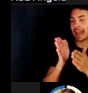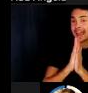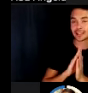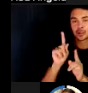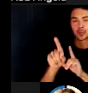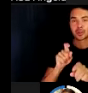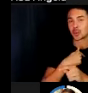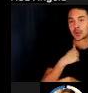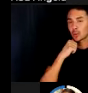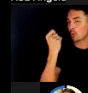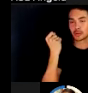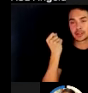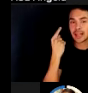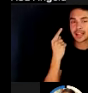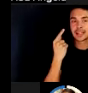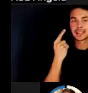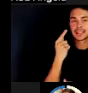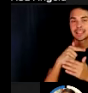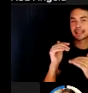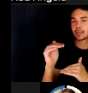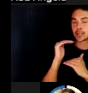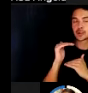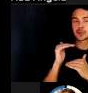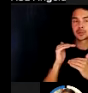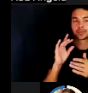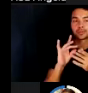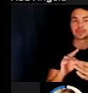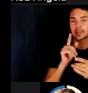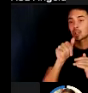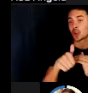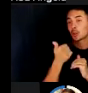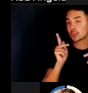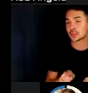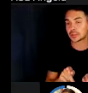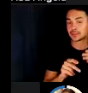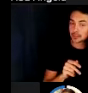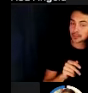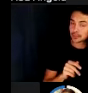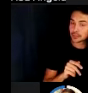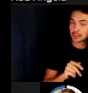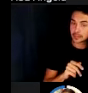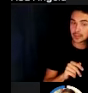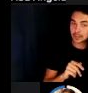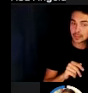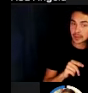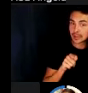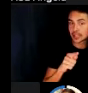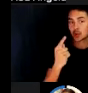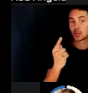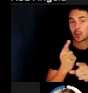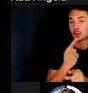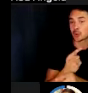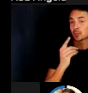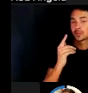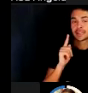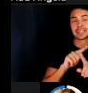when we don't understand maybe what the limitations might be of someone else. Um, this regular presentations from